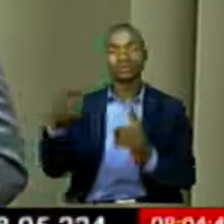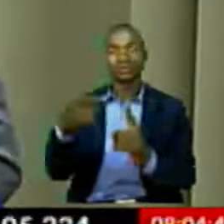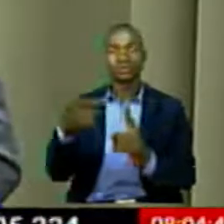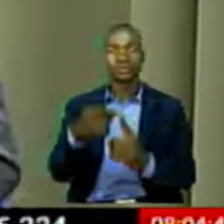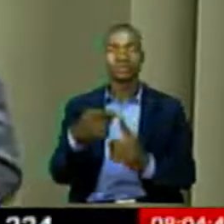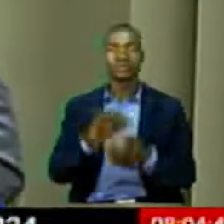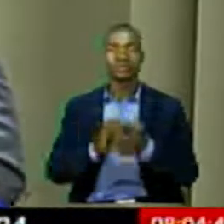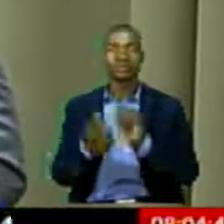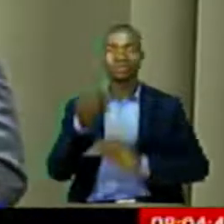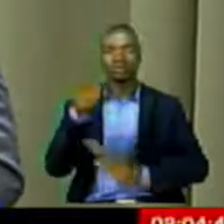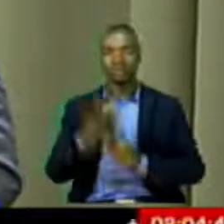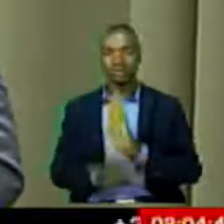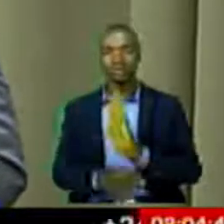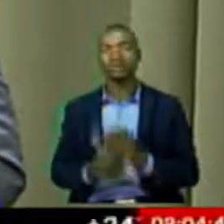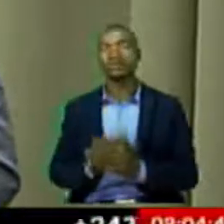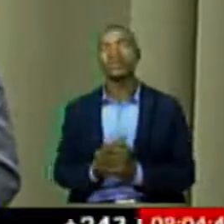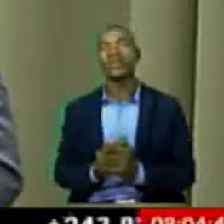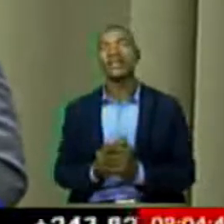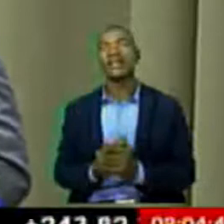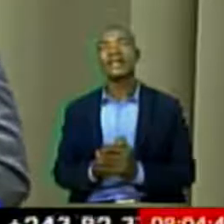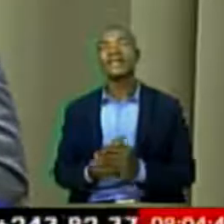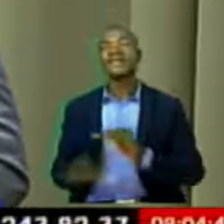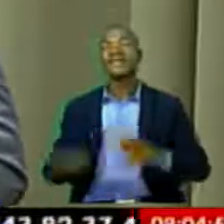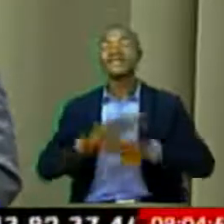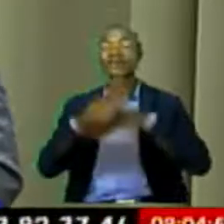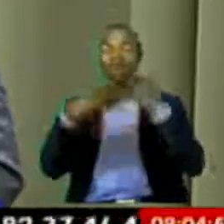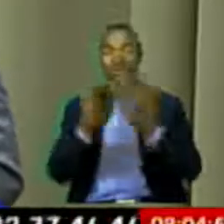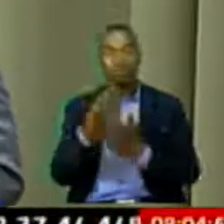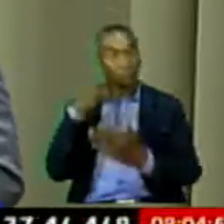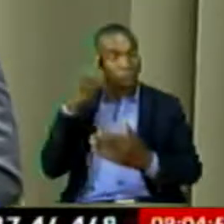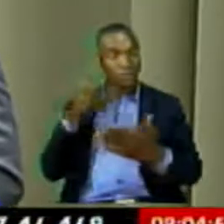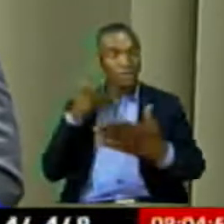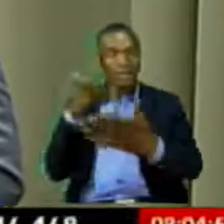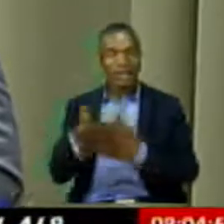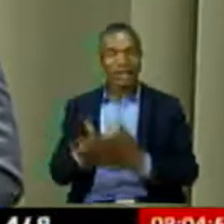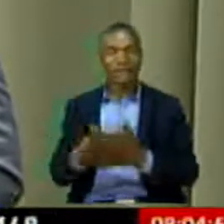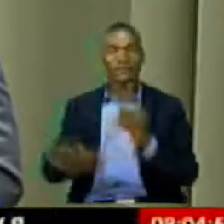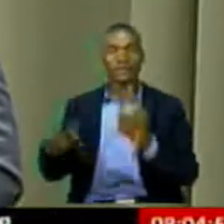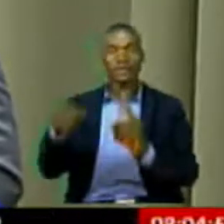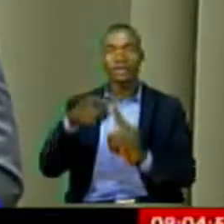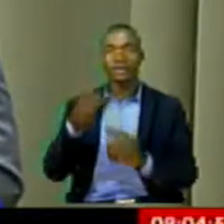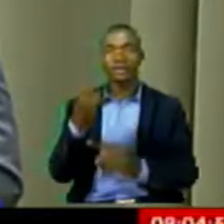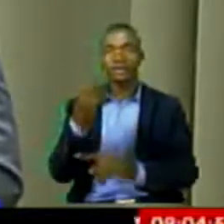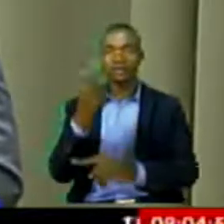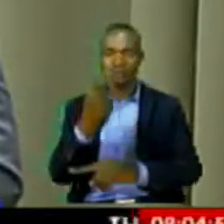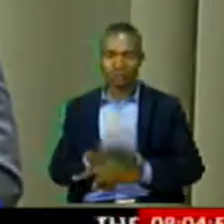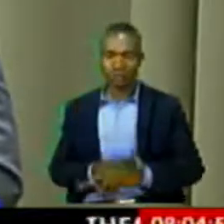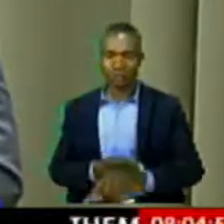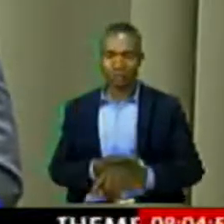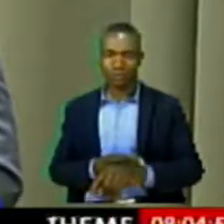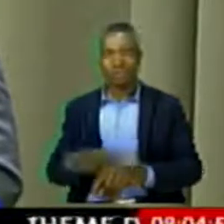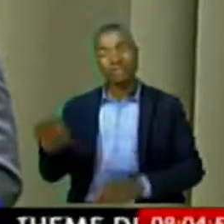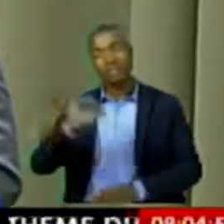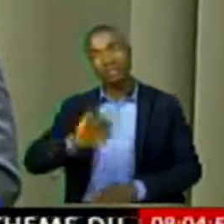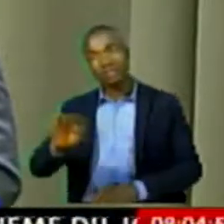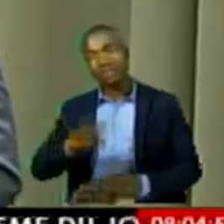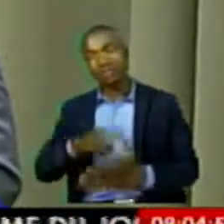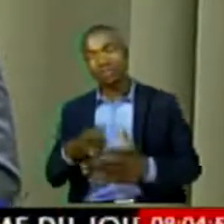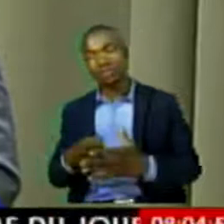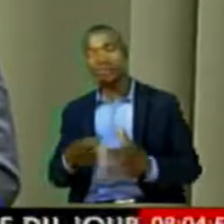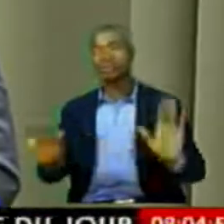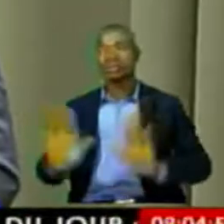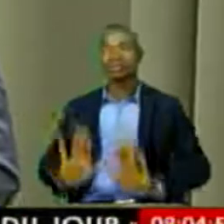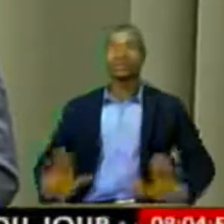further notice. Arrangez-vous pour être là à midi, que ce soit samedi ou dimanche. So do your best to be here around 12, either on Saturday